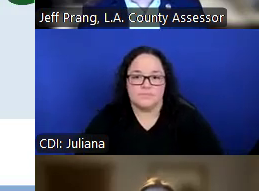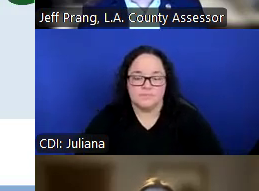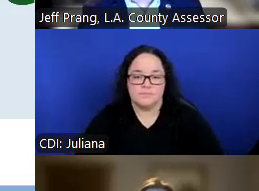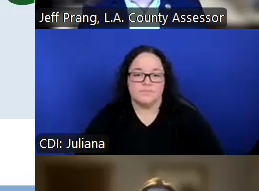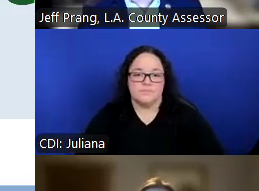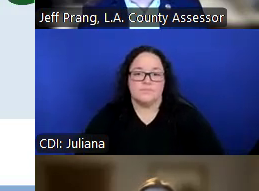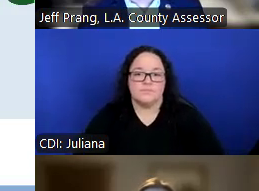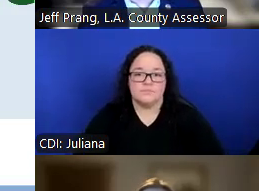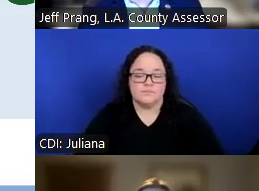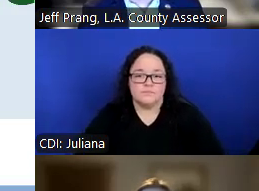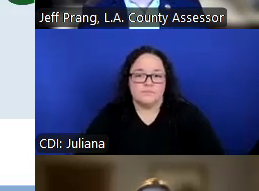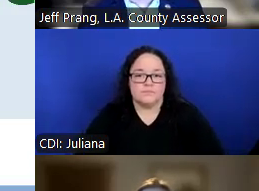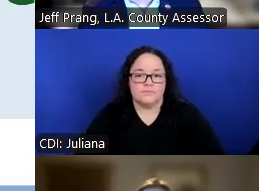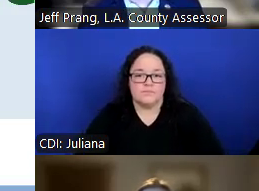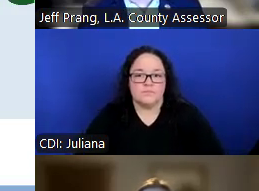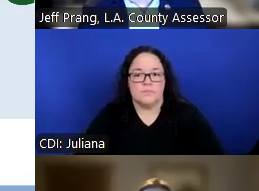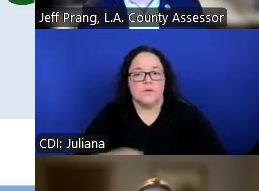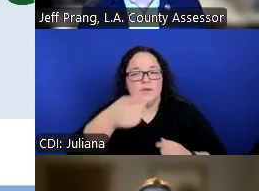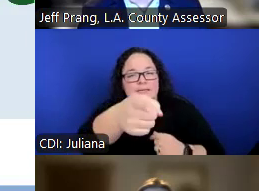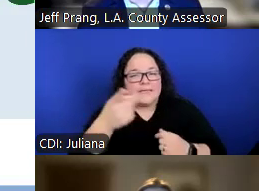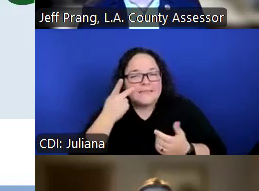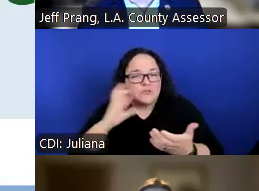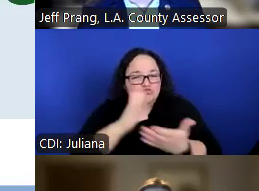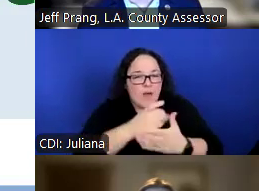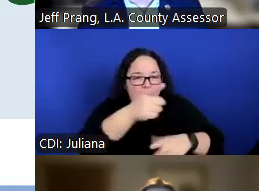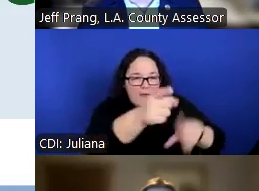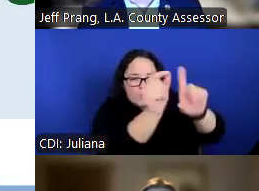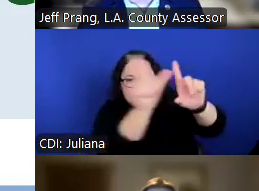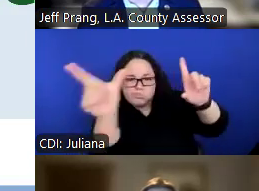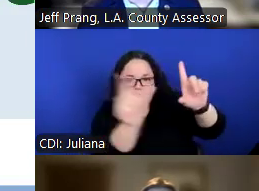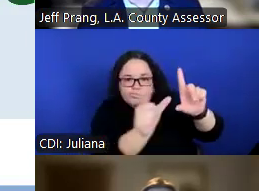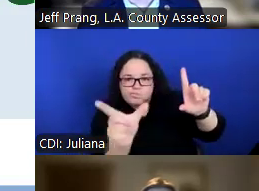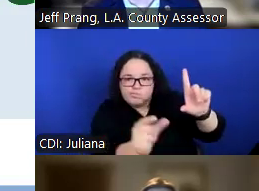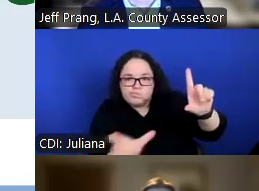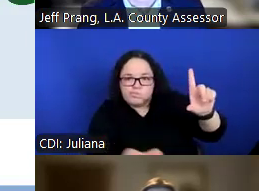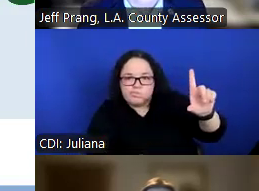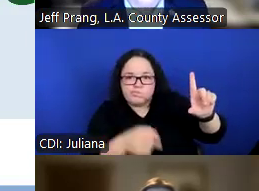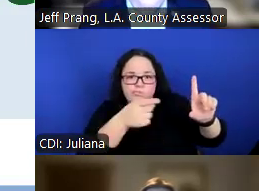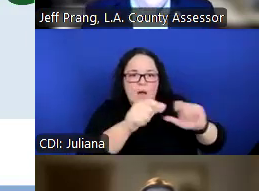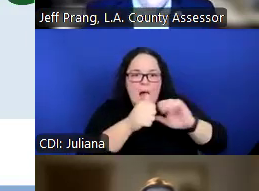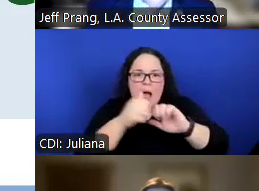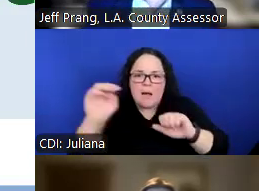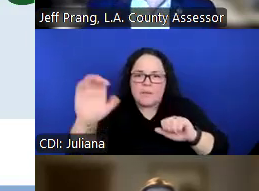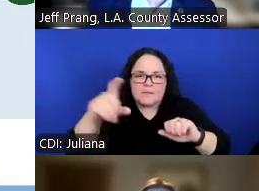There's a graphic on your screen that kind of visualizes the misfortune and calamity programs impact on assessed value. That may be a little bit